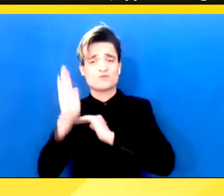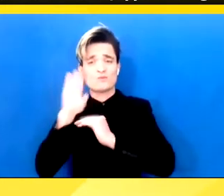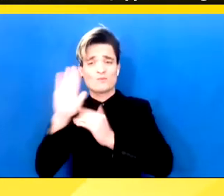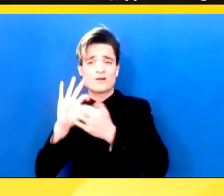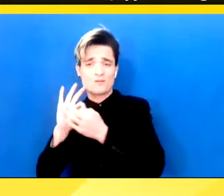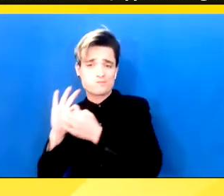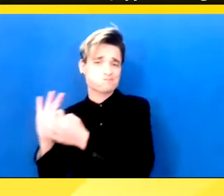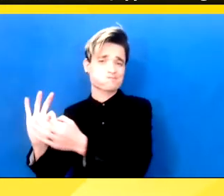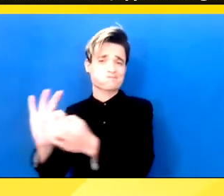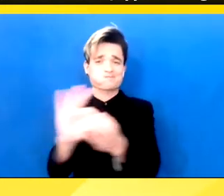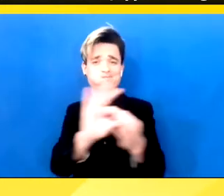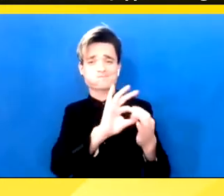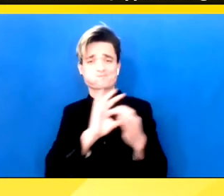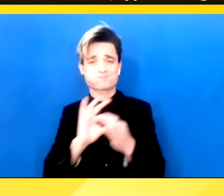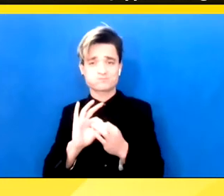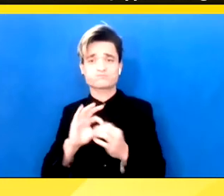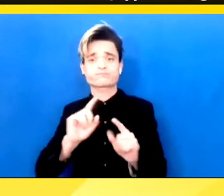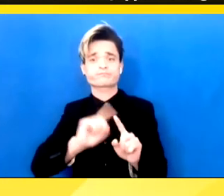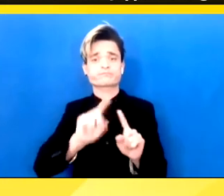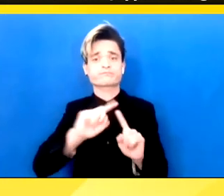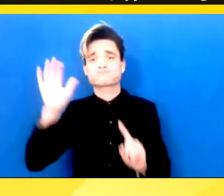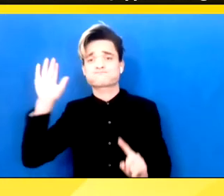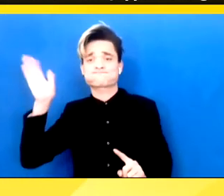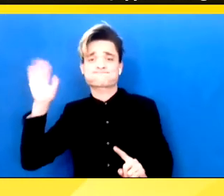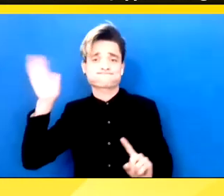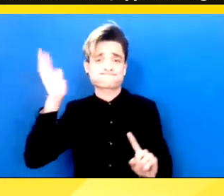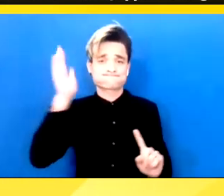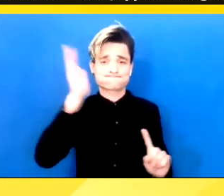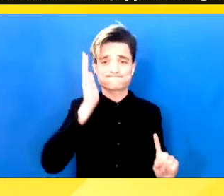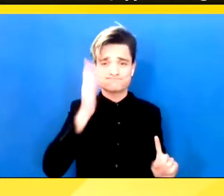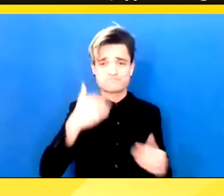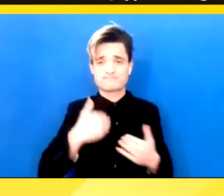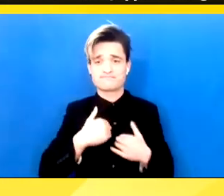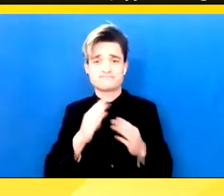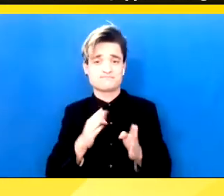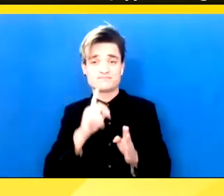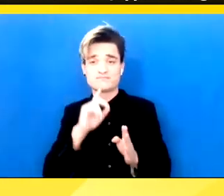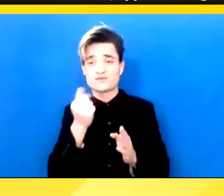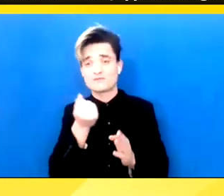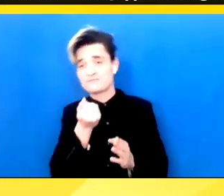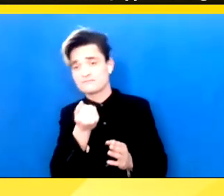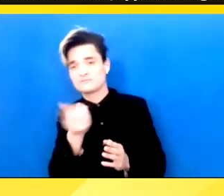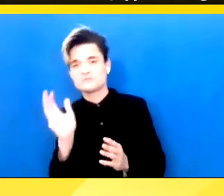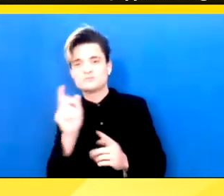speaking online. So in just a few minutes after Mike, we're going to introduce them.